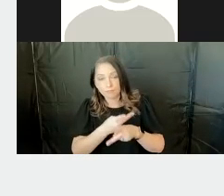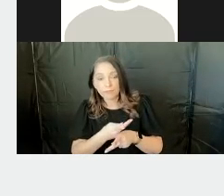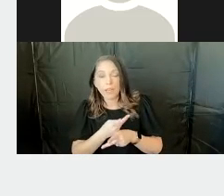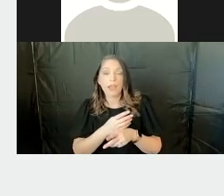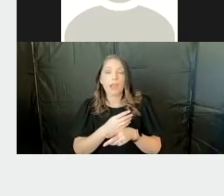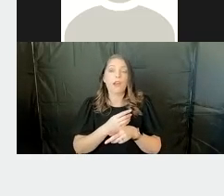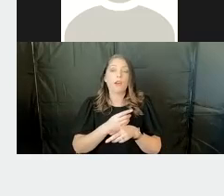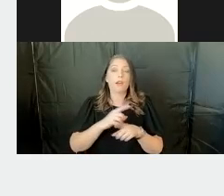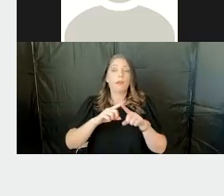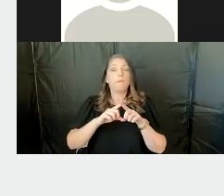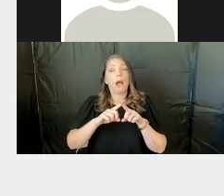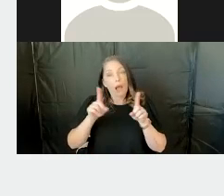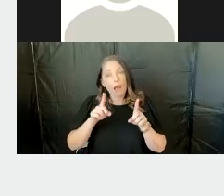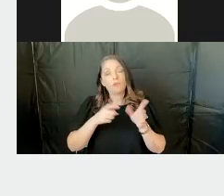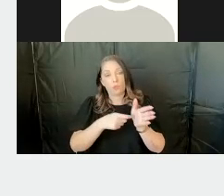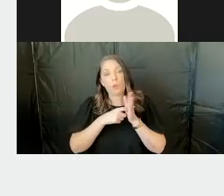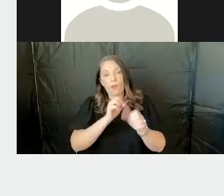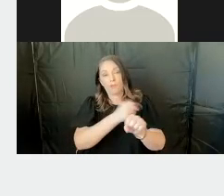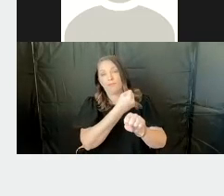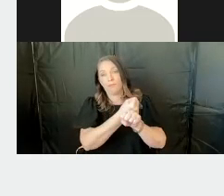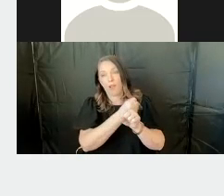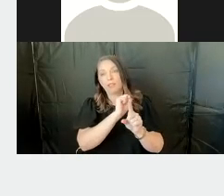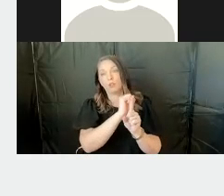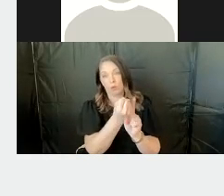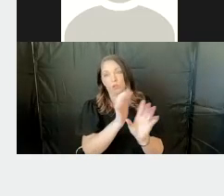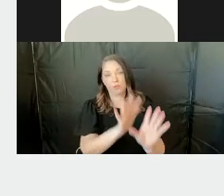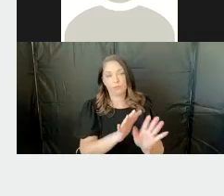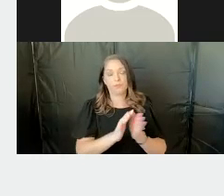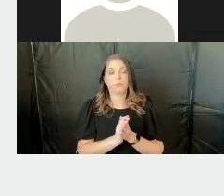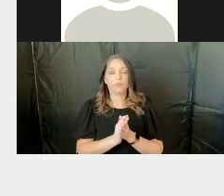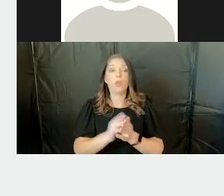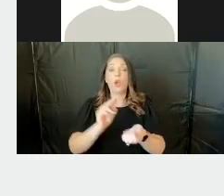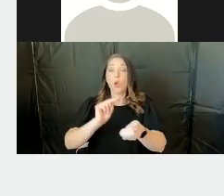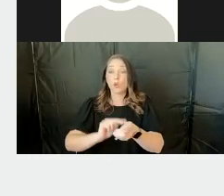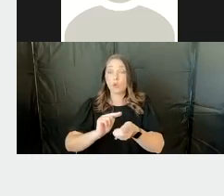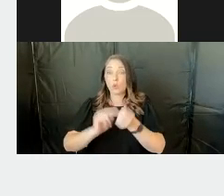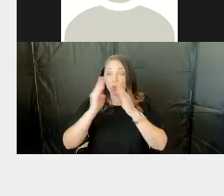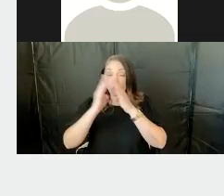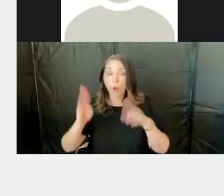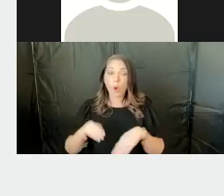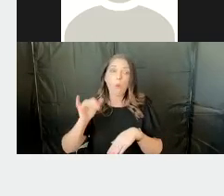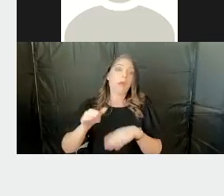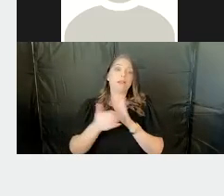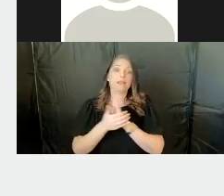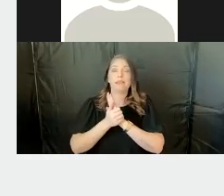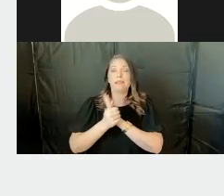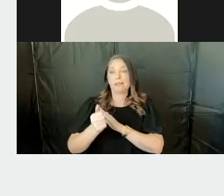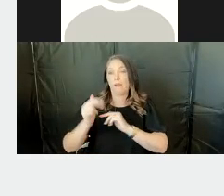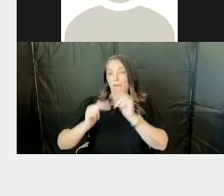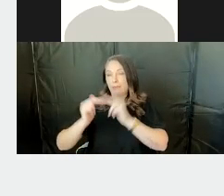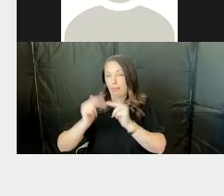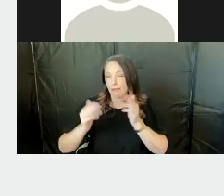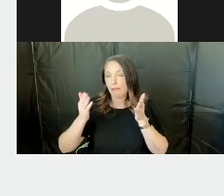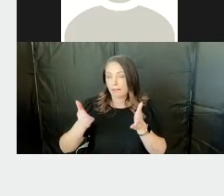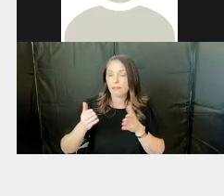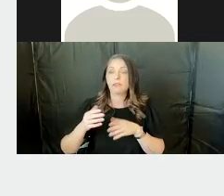setting. Nursing homes are also skilled nursing facilities. Residents staying in nursing homes generally